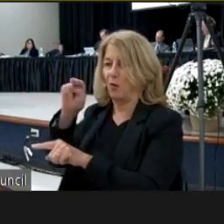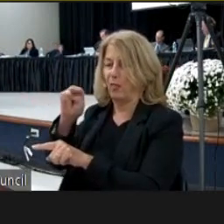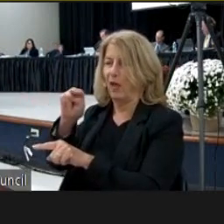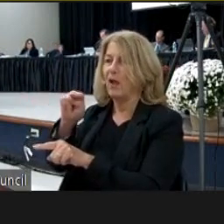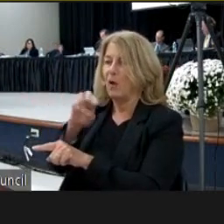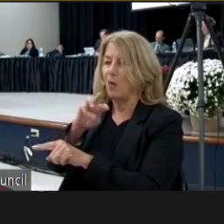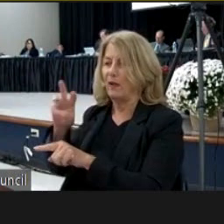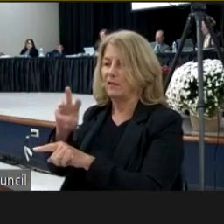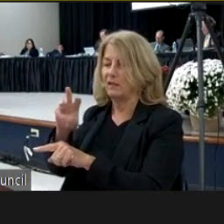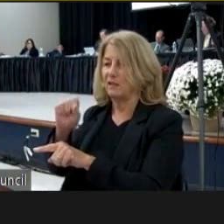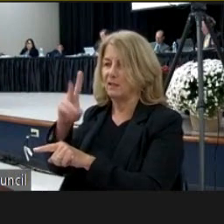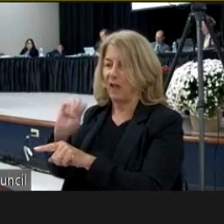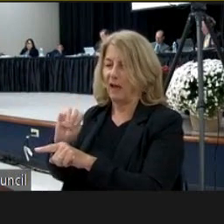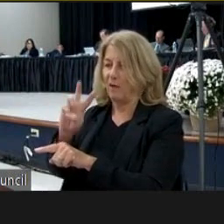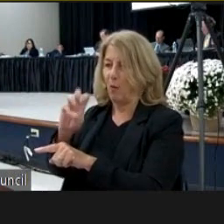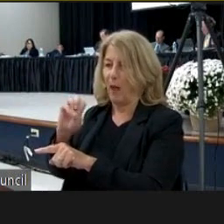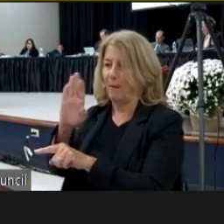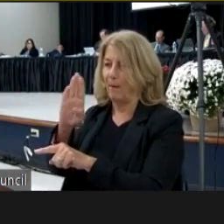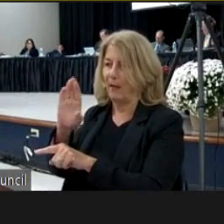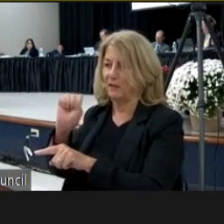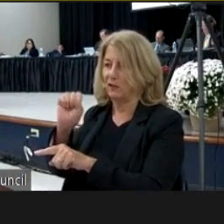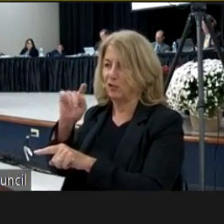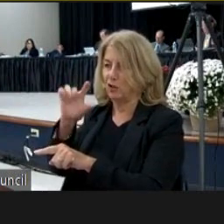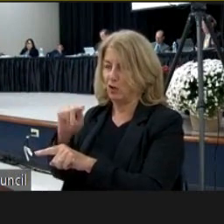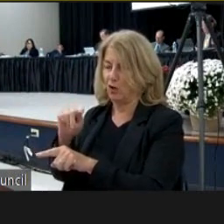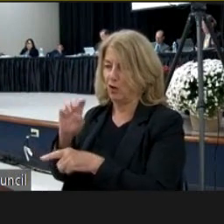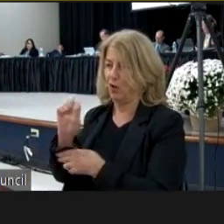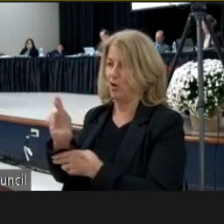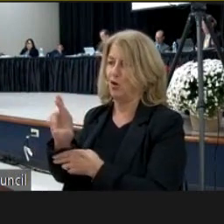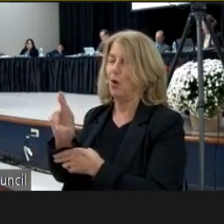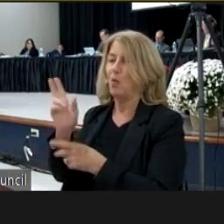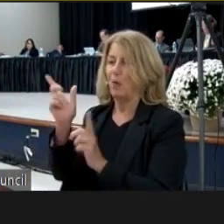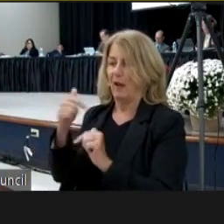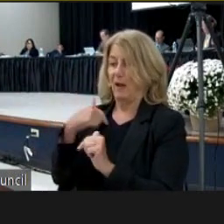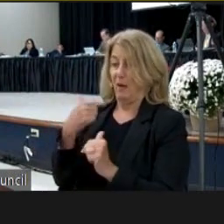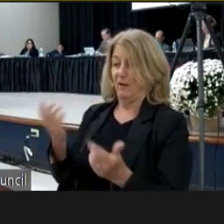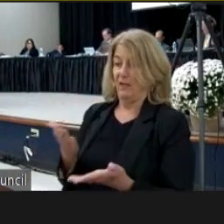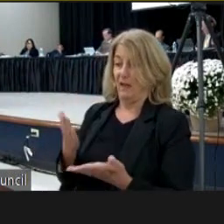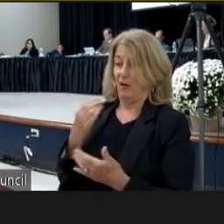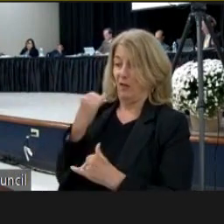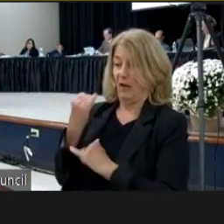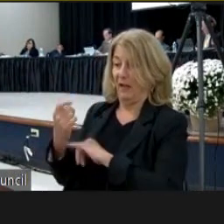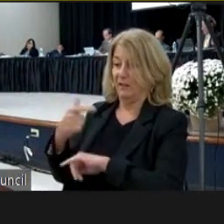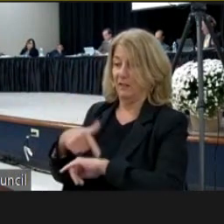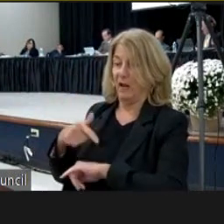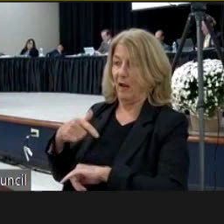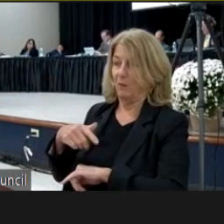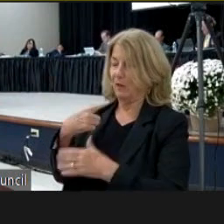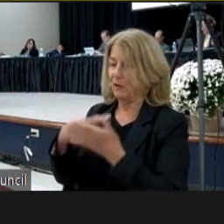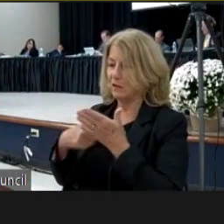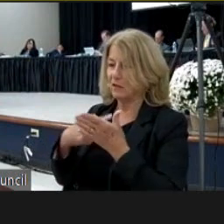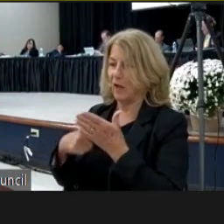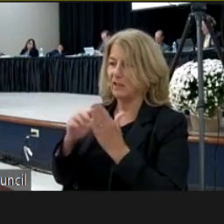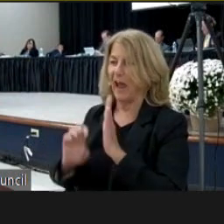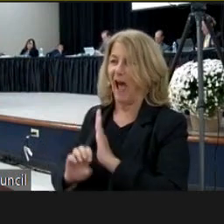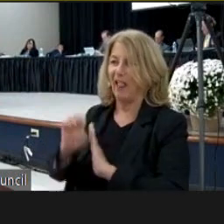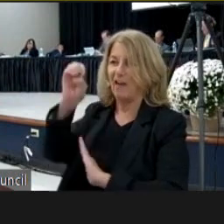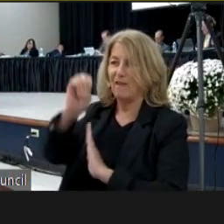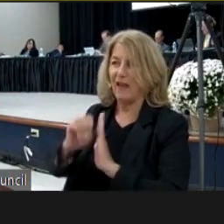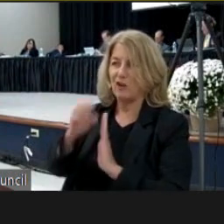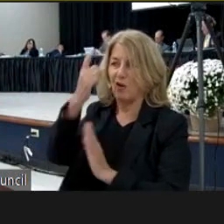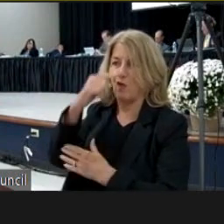Parks. And when I was here last time, we went through kind of the elevations for the zoning. We're still working through